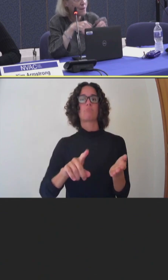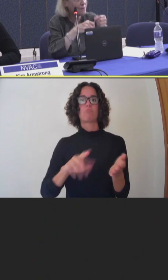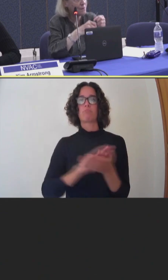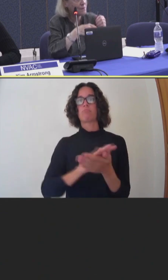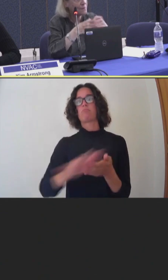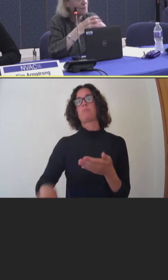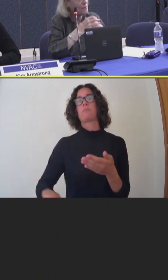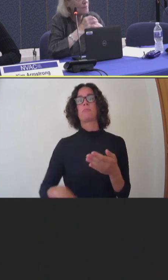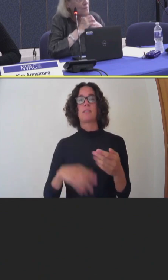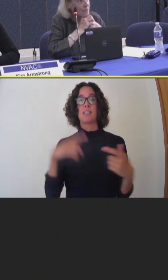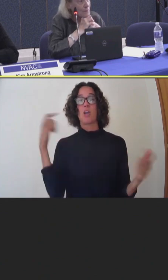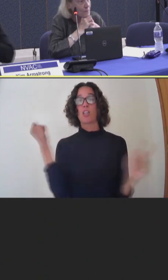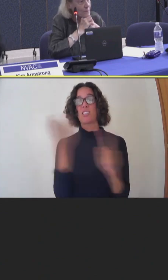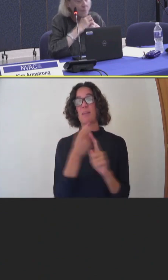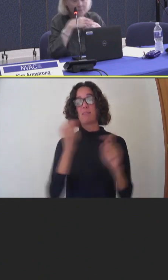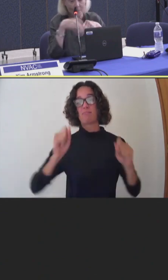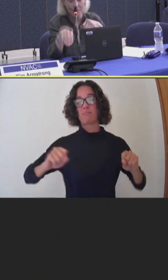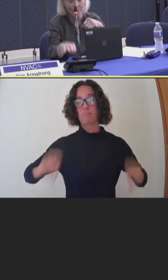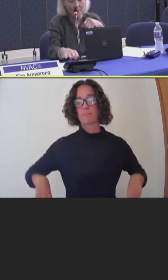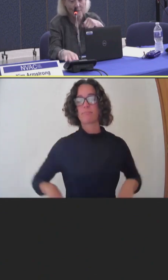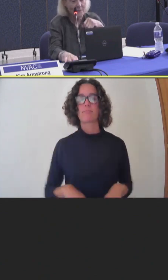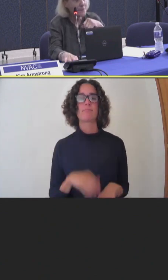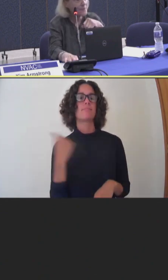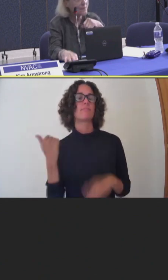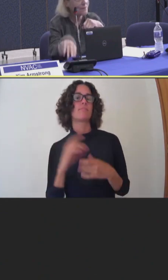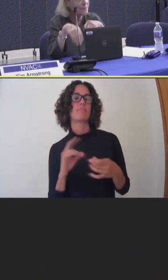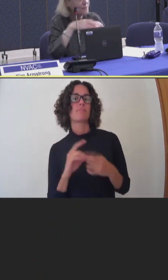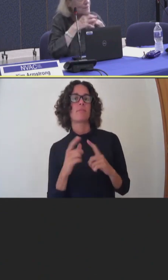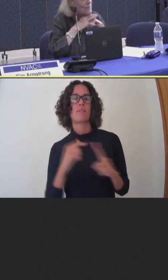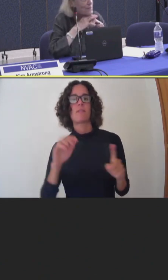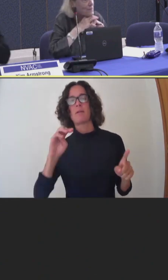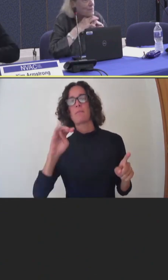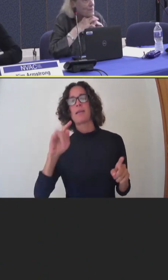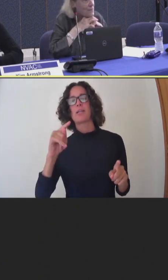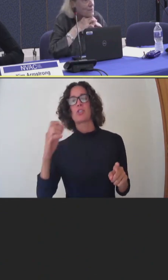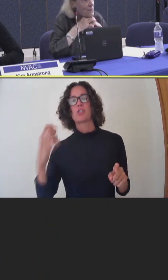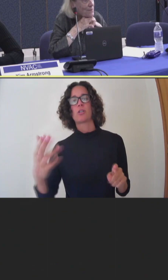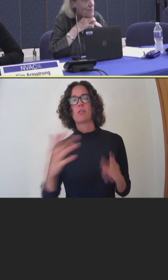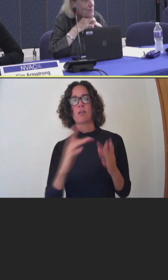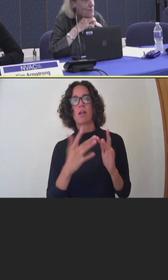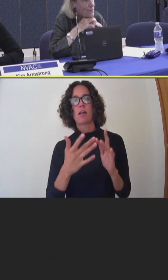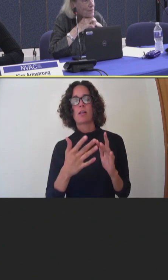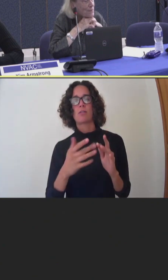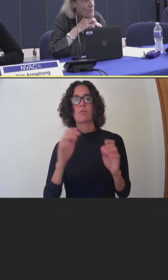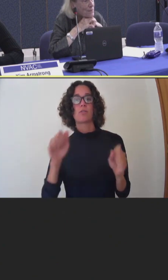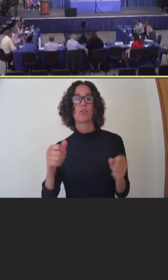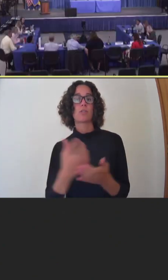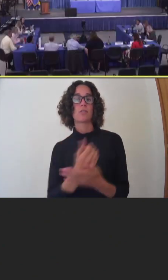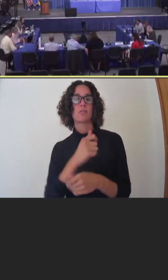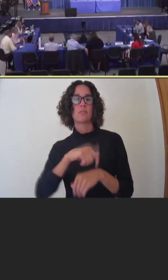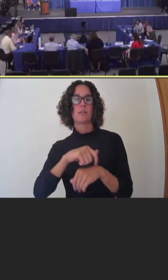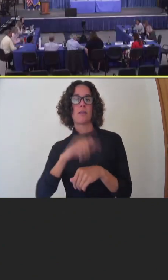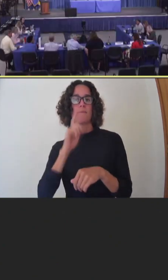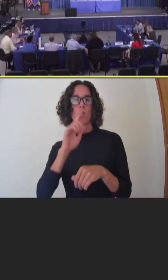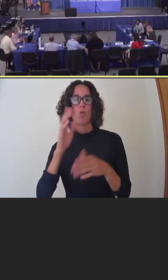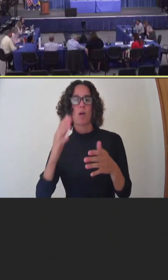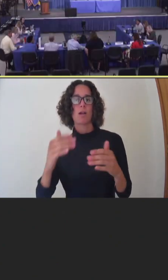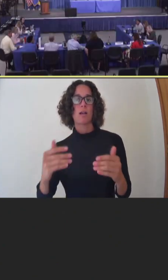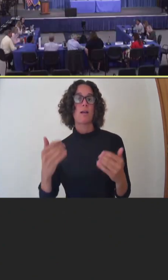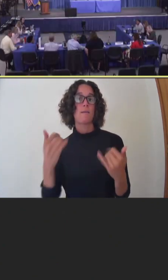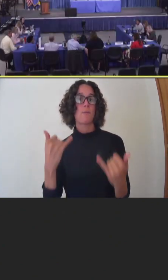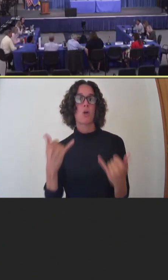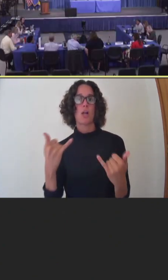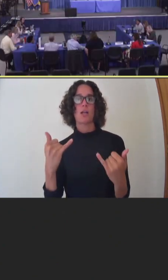Another comment from Mitch online, we should spend some time on what a modernized immunization system looks